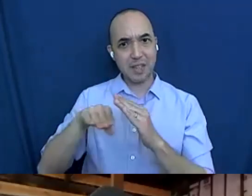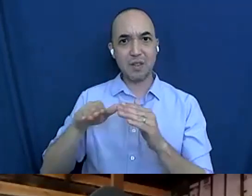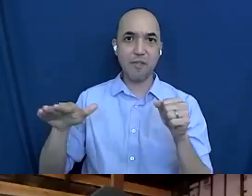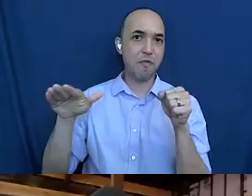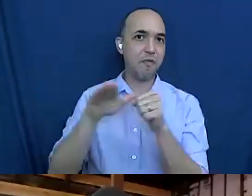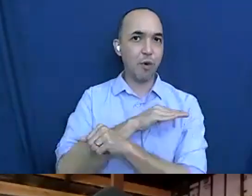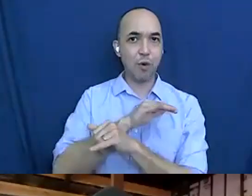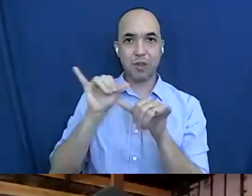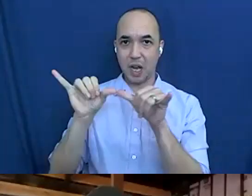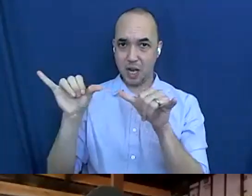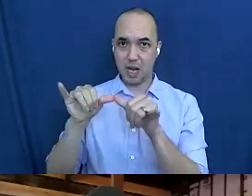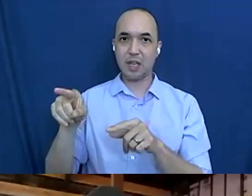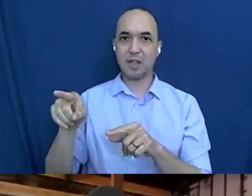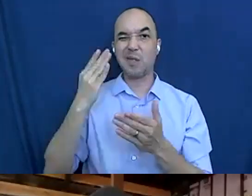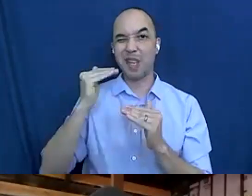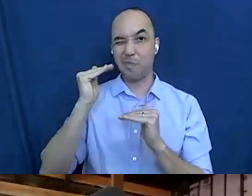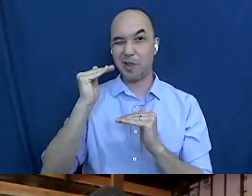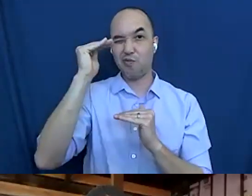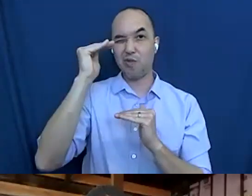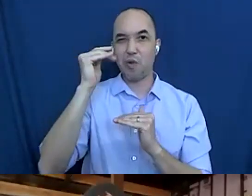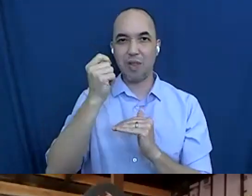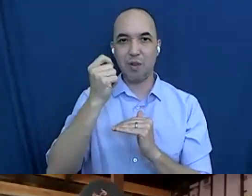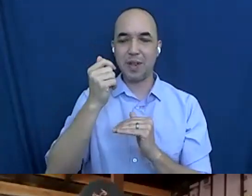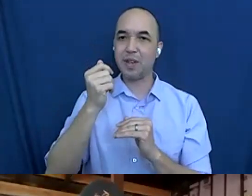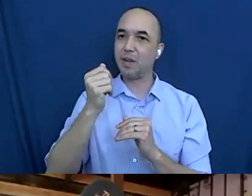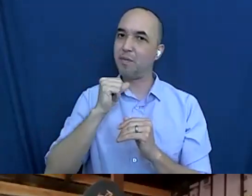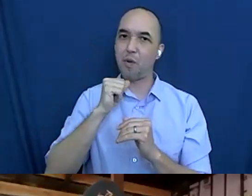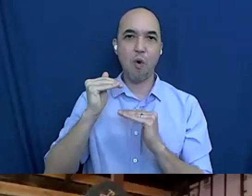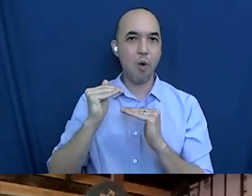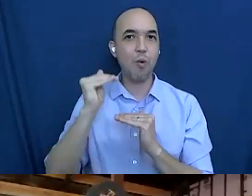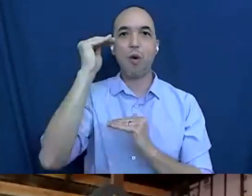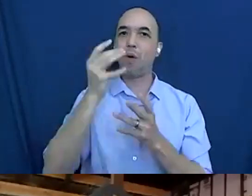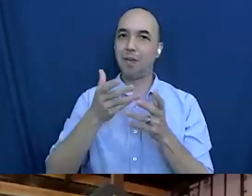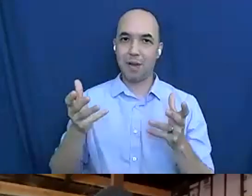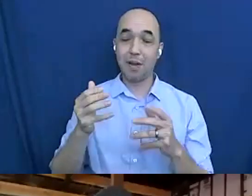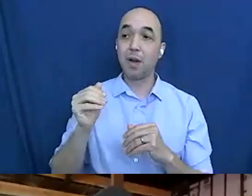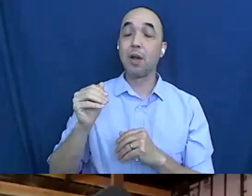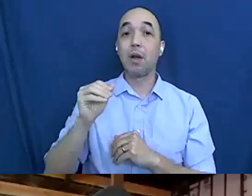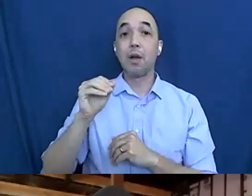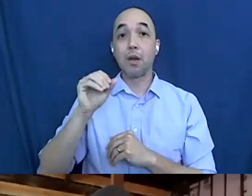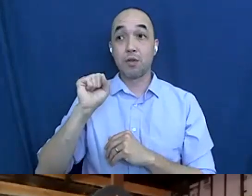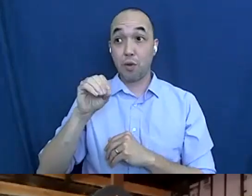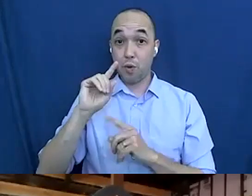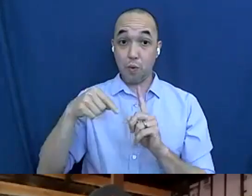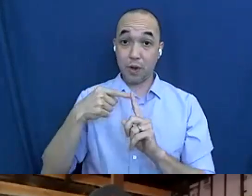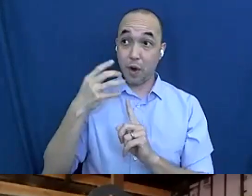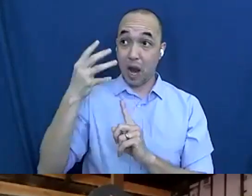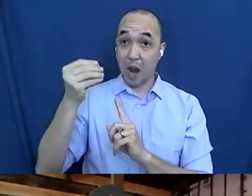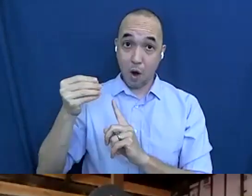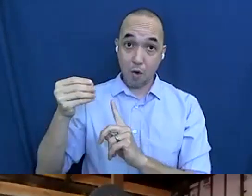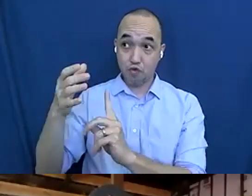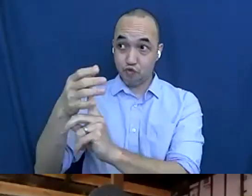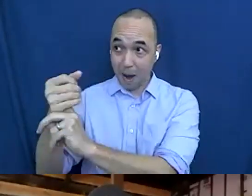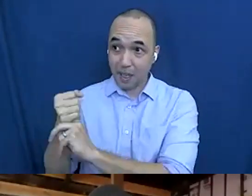rest of its life. It may grow a little more, but it's not going to grow significantly more. So when you're out trapping, you can tell by the